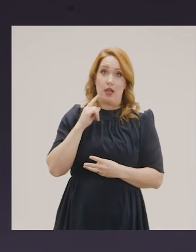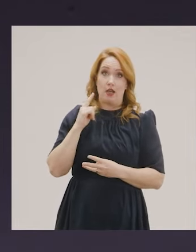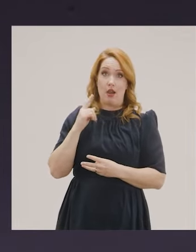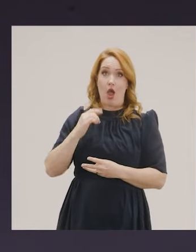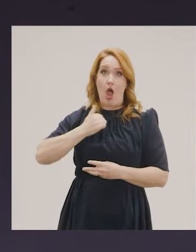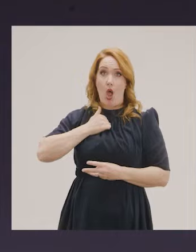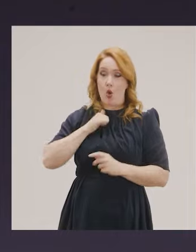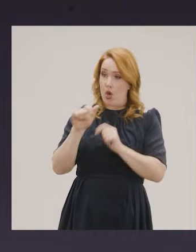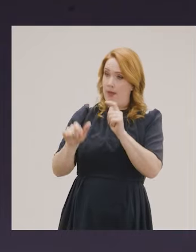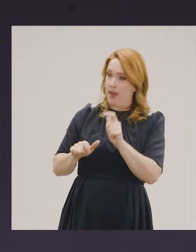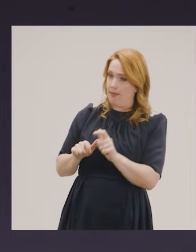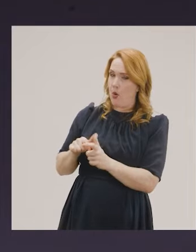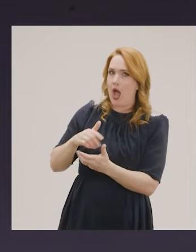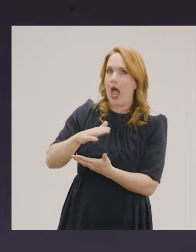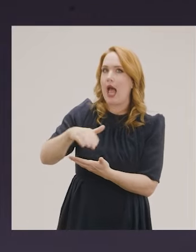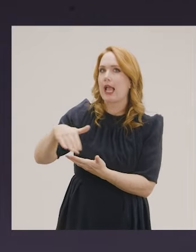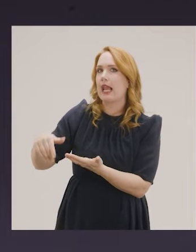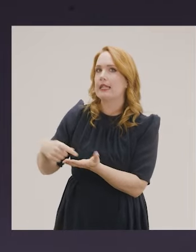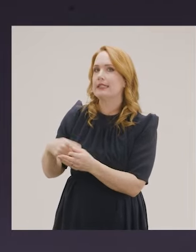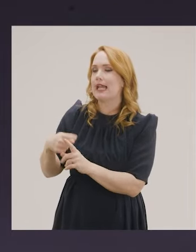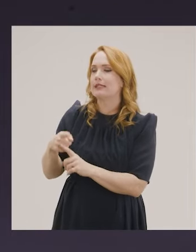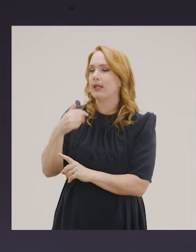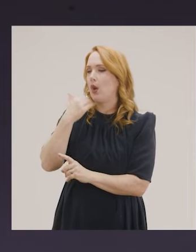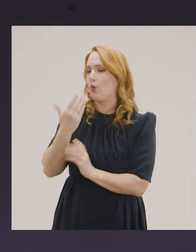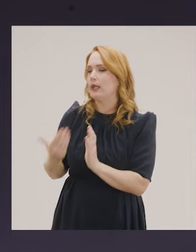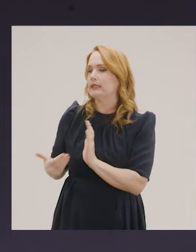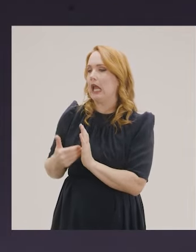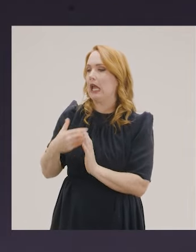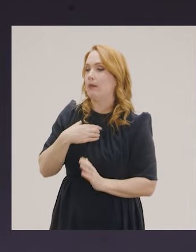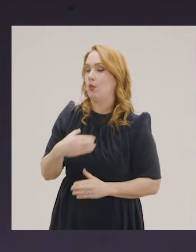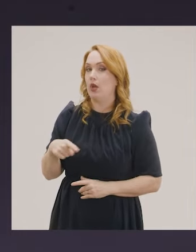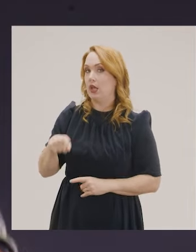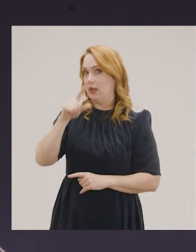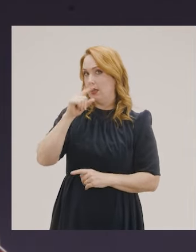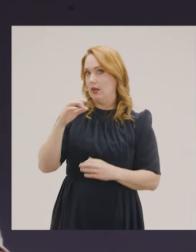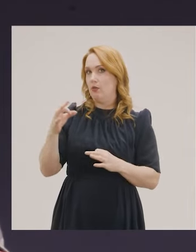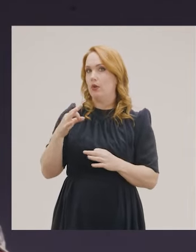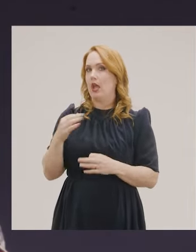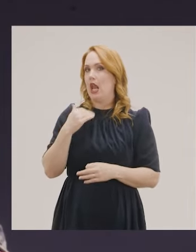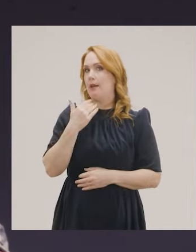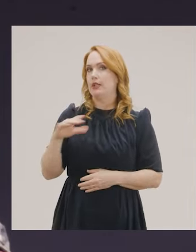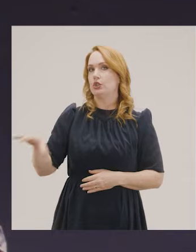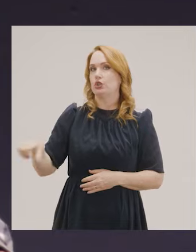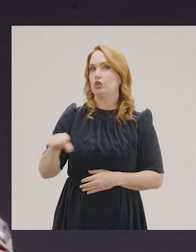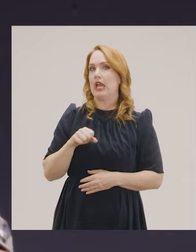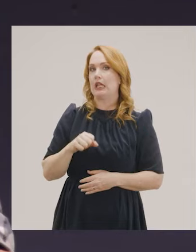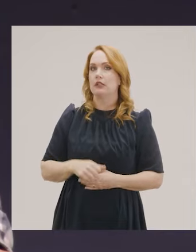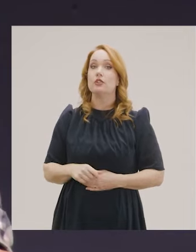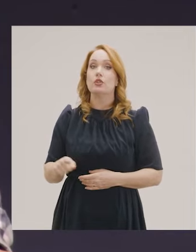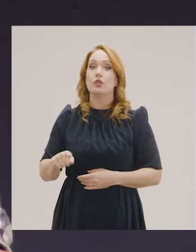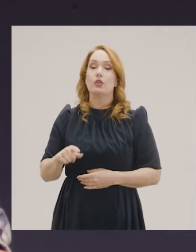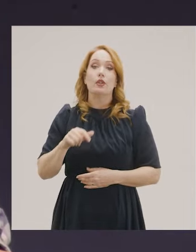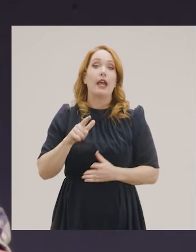the taxes from his own people, but he would always add more on that he wanted because he could determine how much he got. So